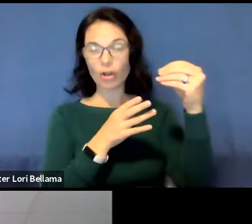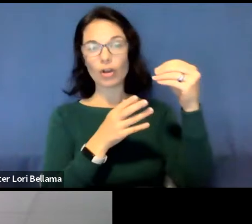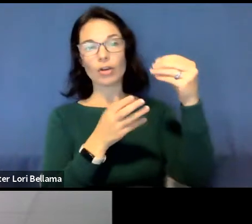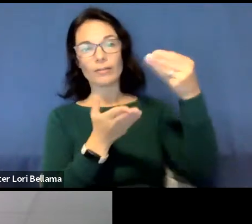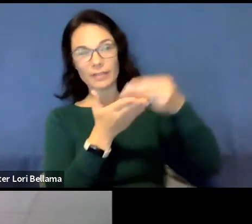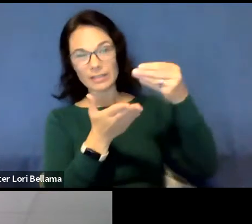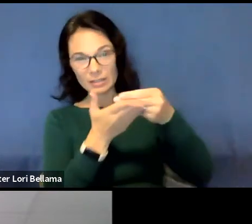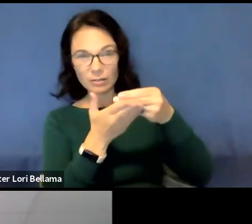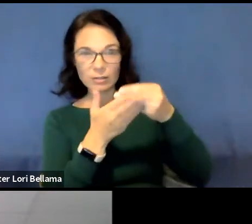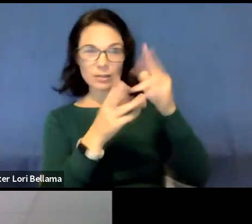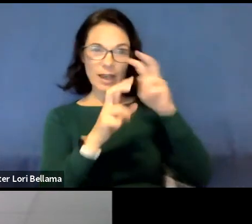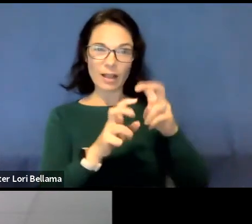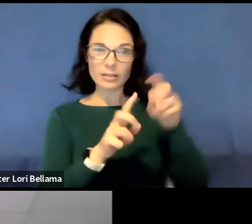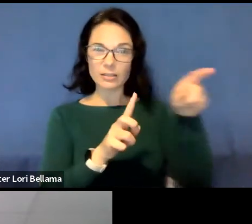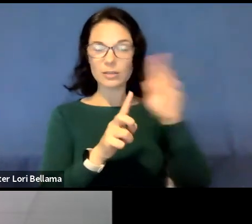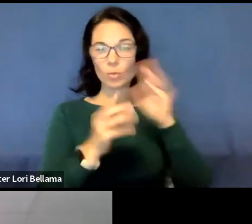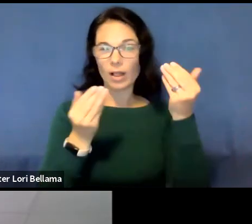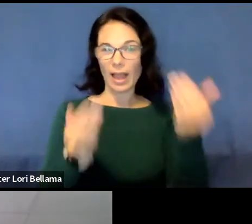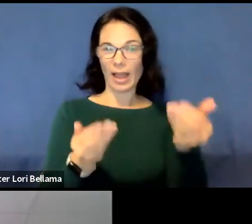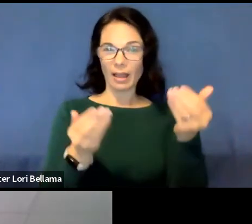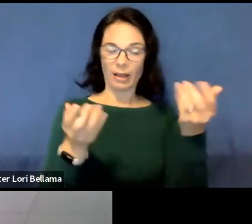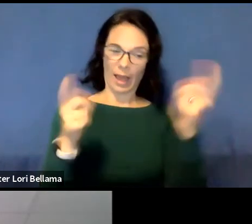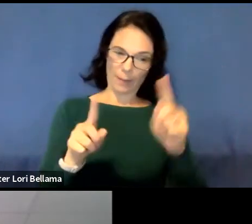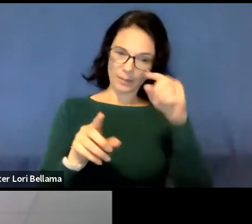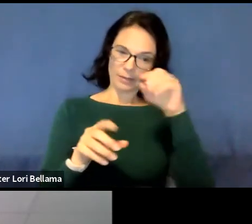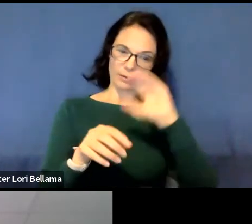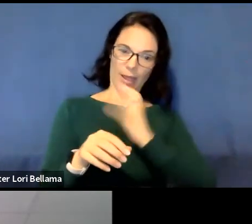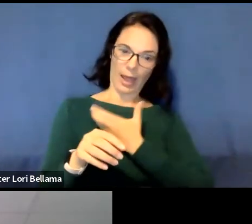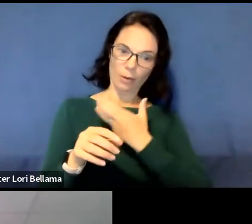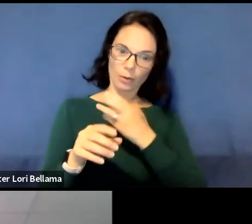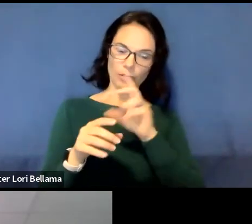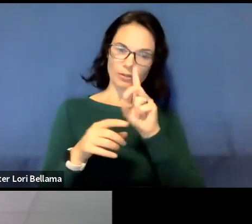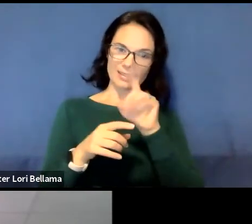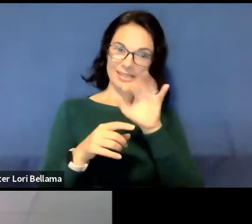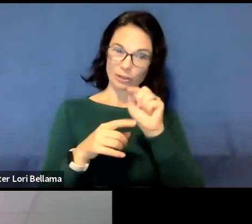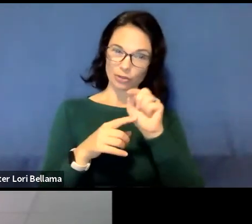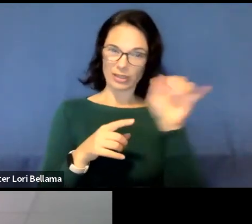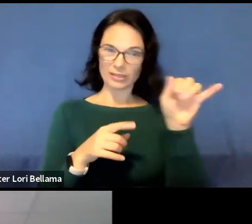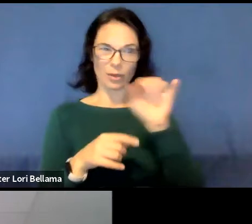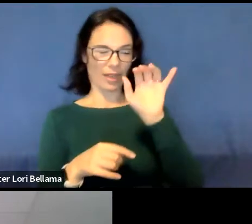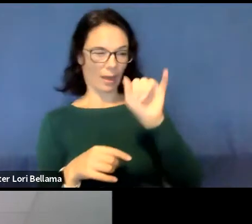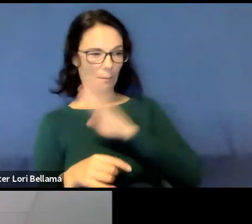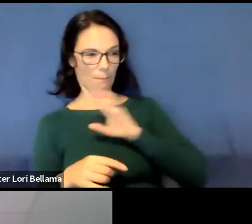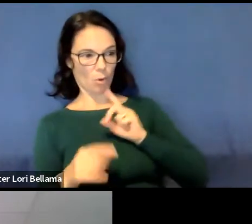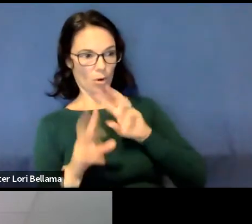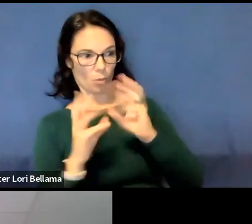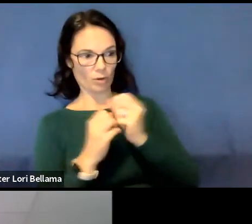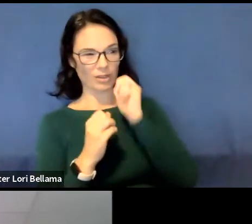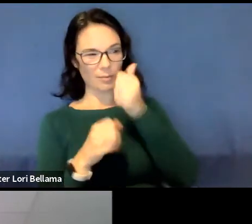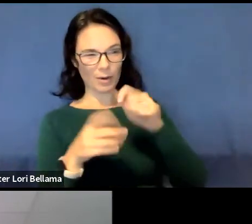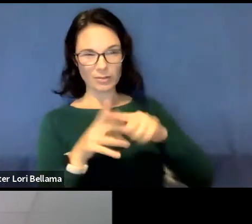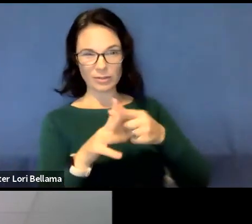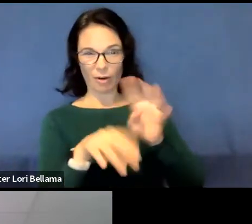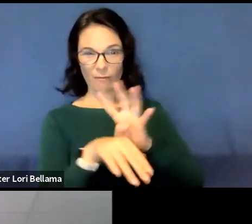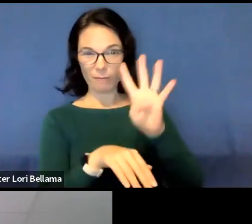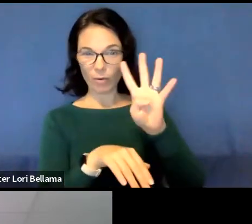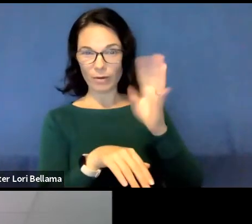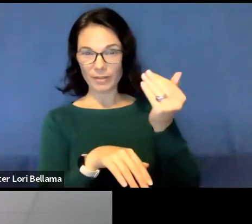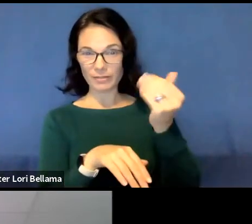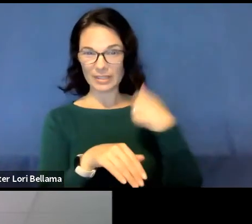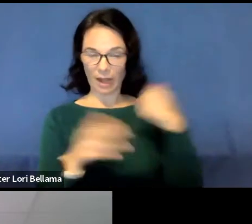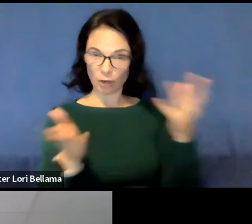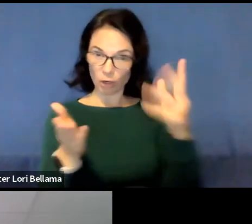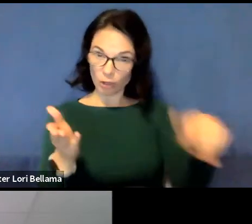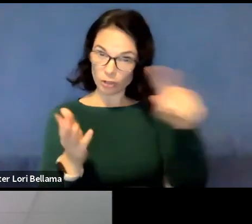conducted in our district. And I want to encourage everybody to attend. It's the board workshop tomorrow. It starts at 4:15. The